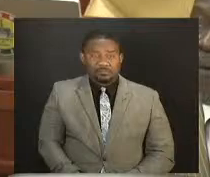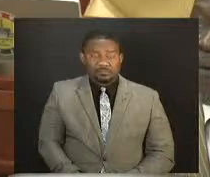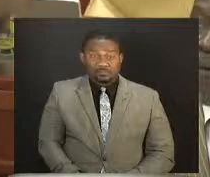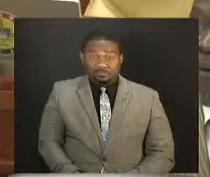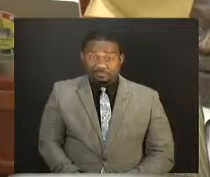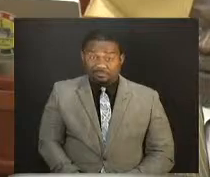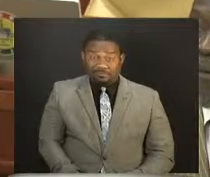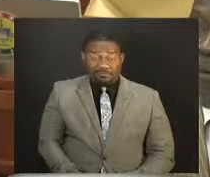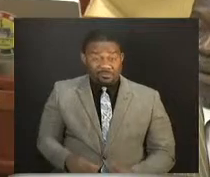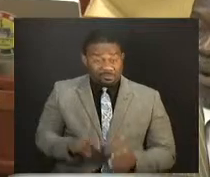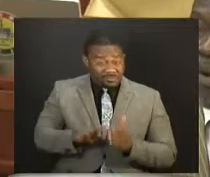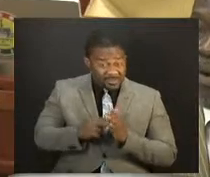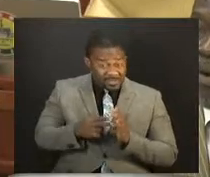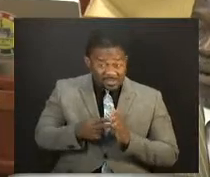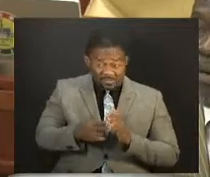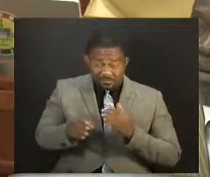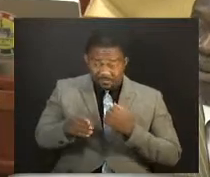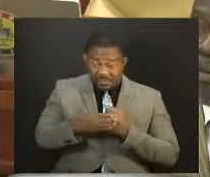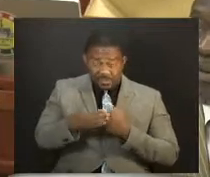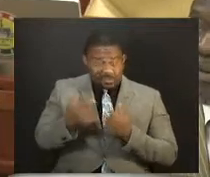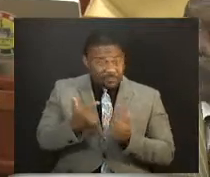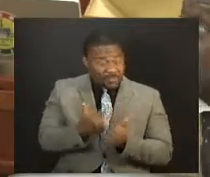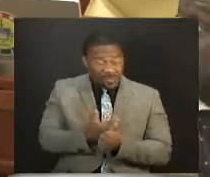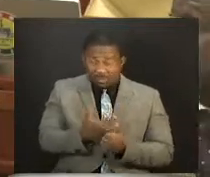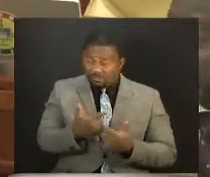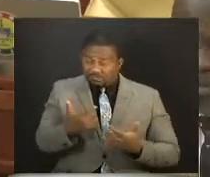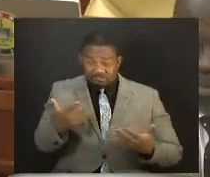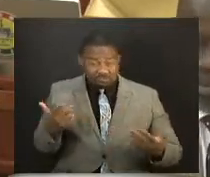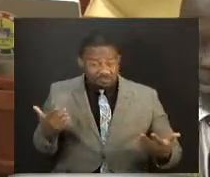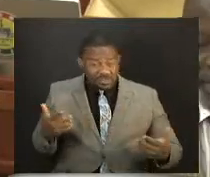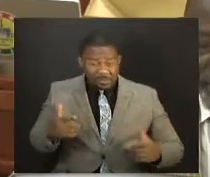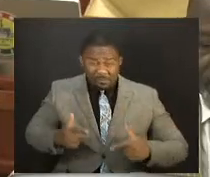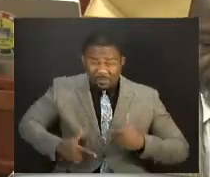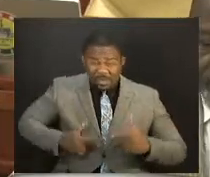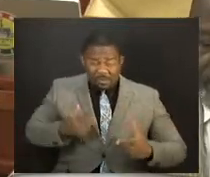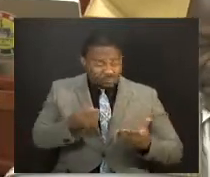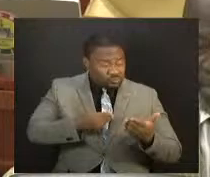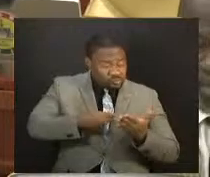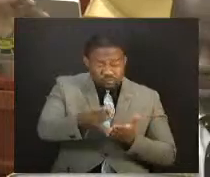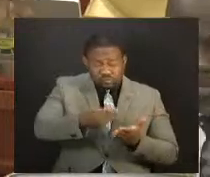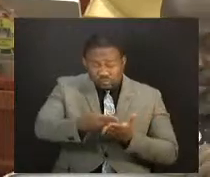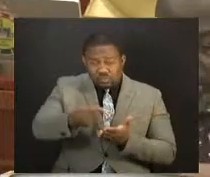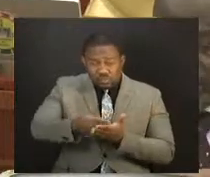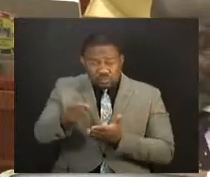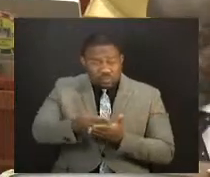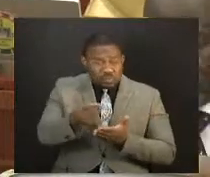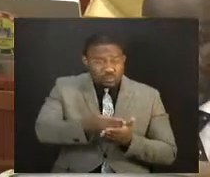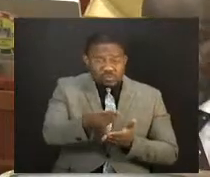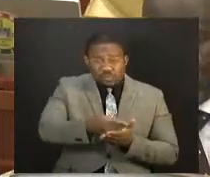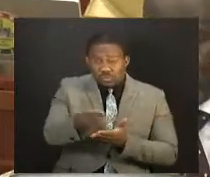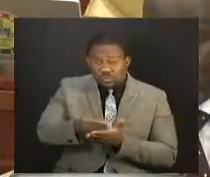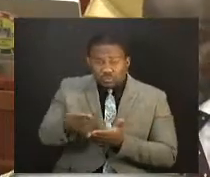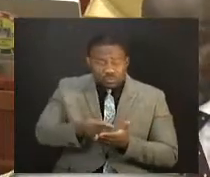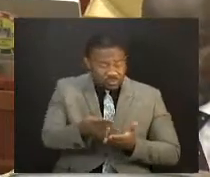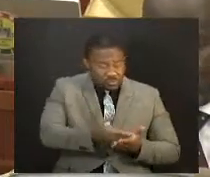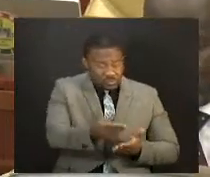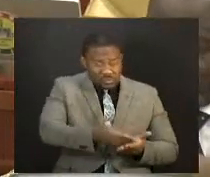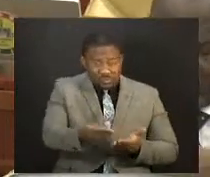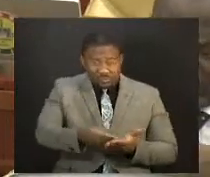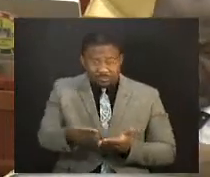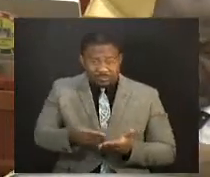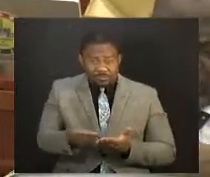without limitation? Whereas everybody was tightening their belt, Bank of Ghana had a lot of money to just be spending.